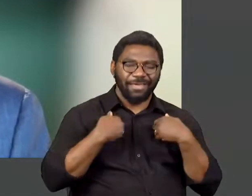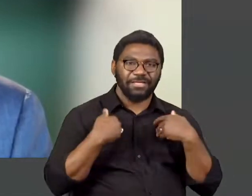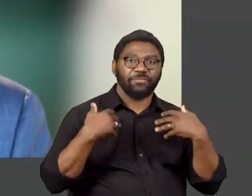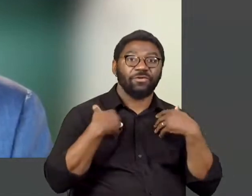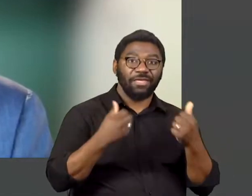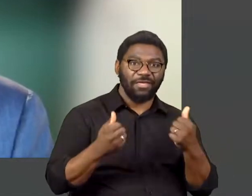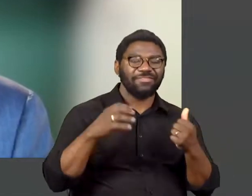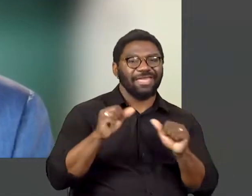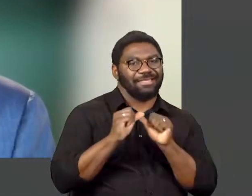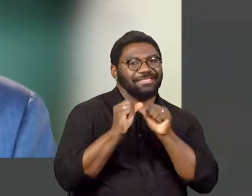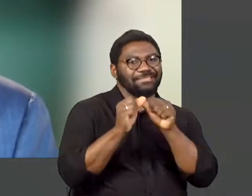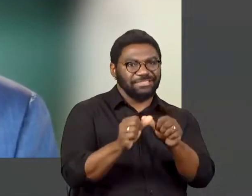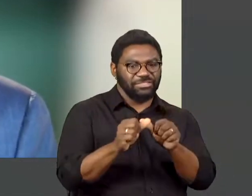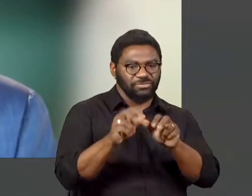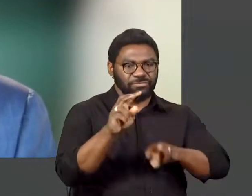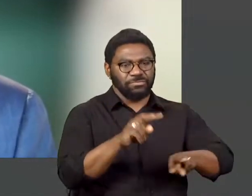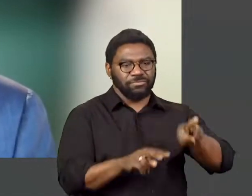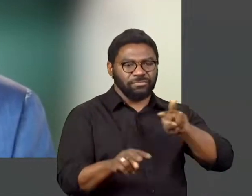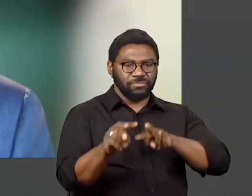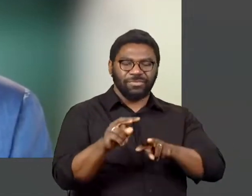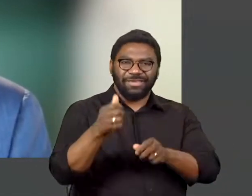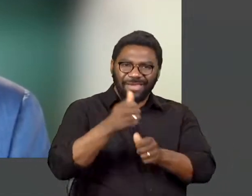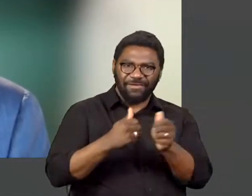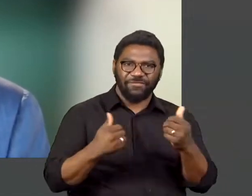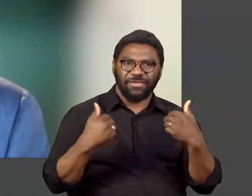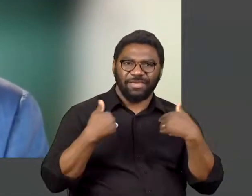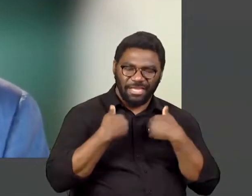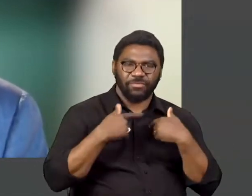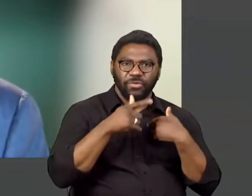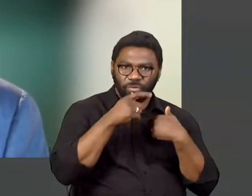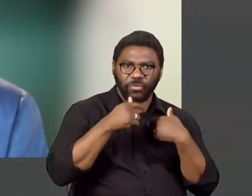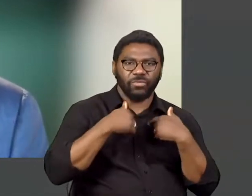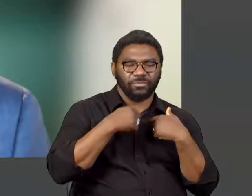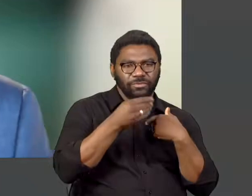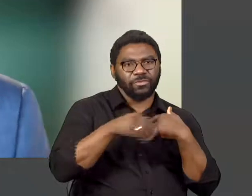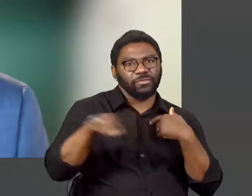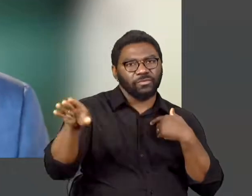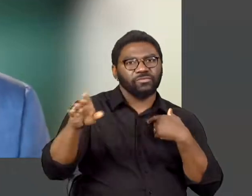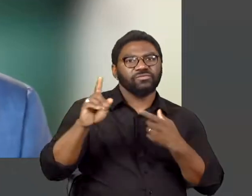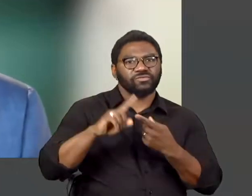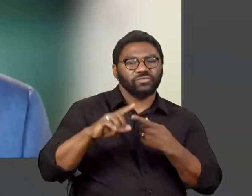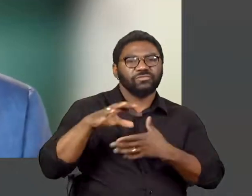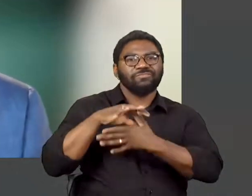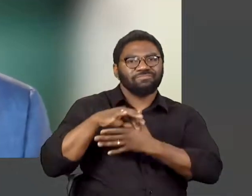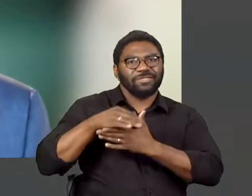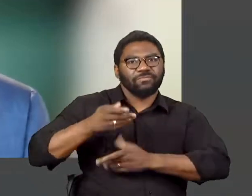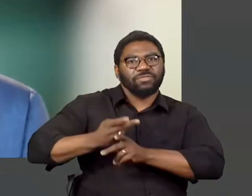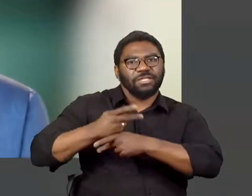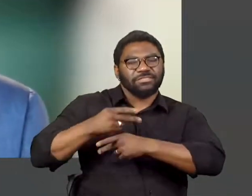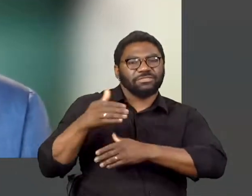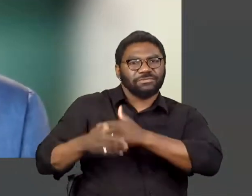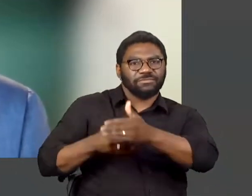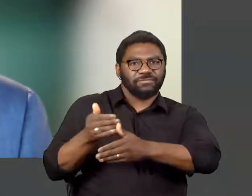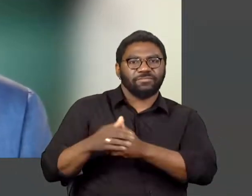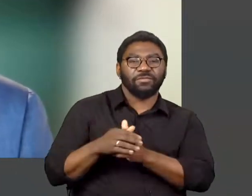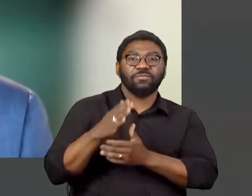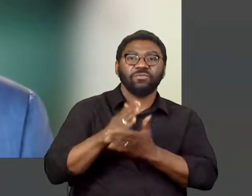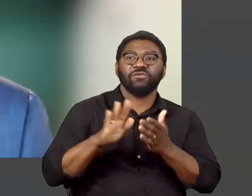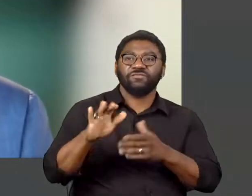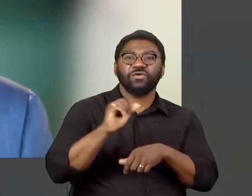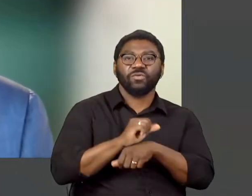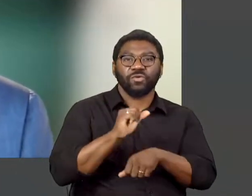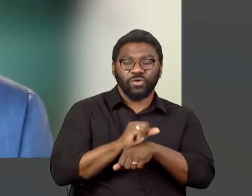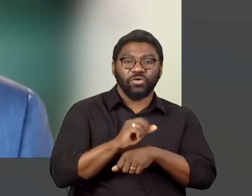conducts continuous visual inspection of every animal that is destined for the meat supply. As part of their work, USDA inspection staff